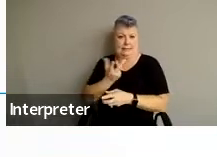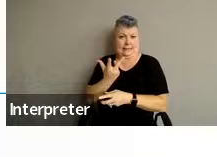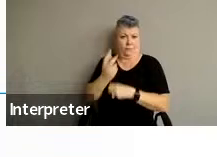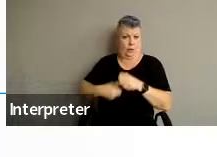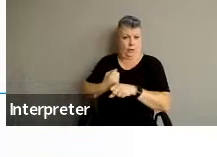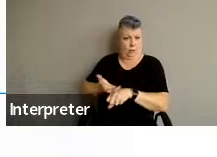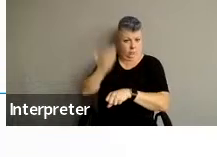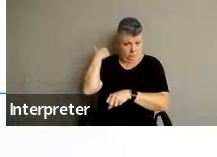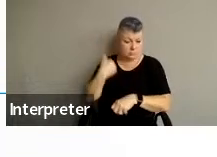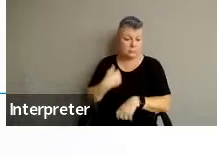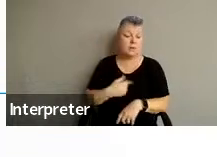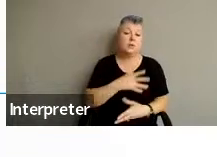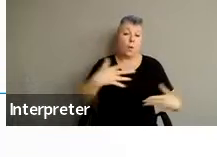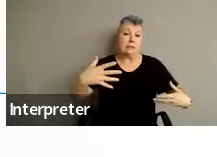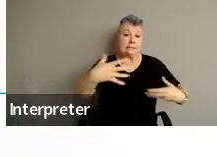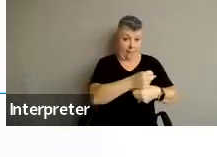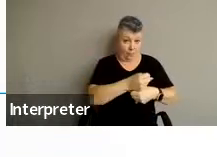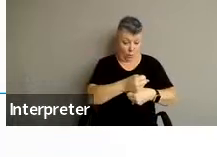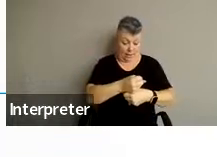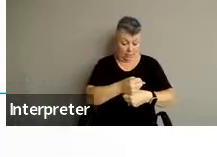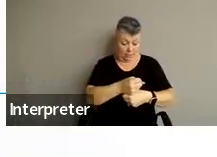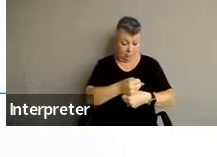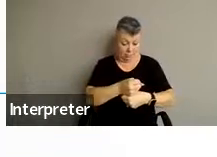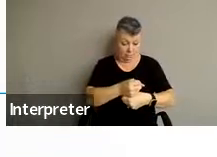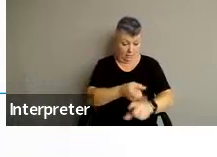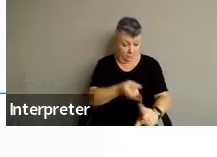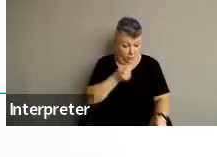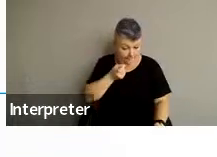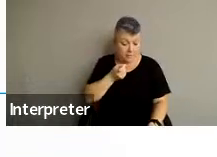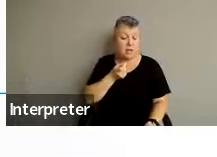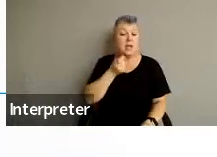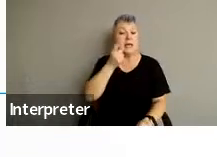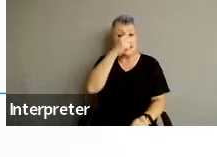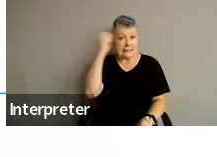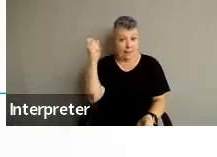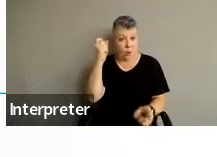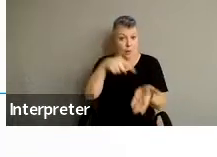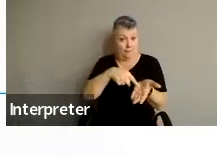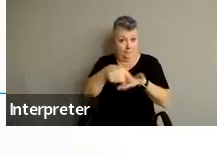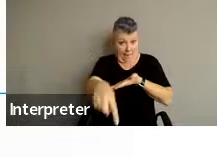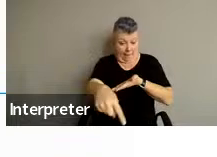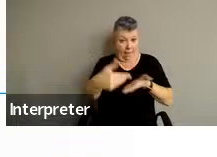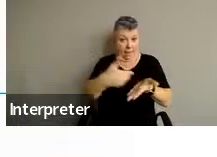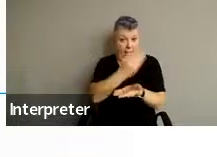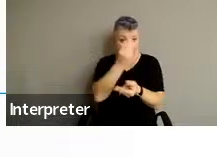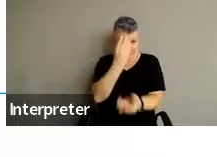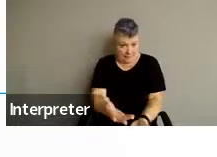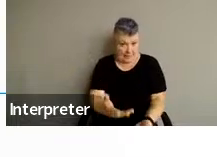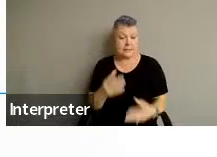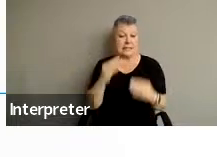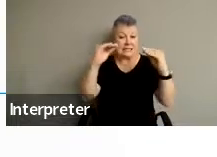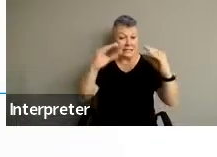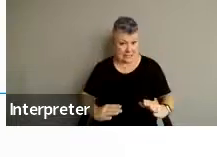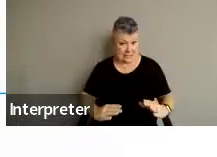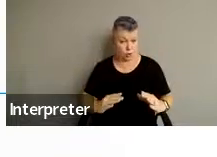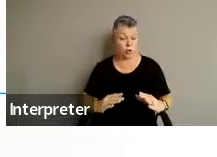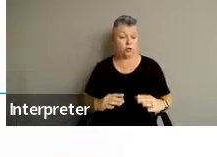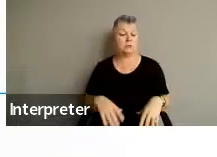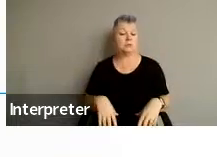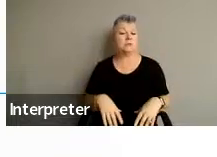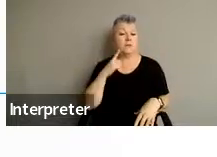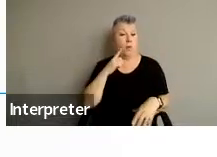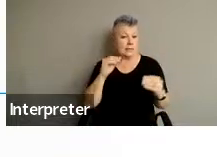So summary of our summer salary updates, the teacher level, for this year, we